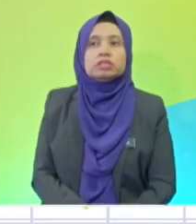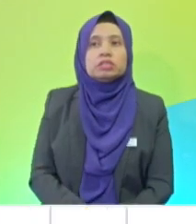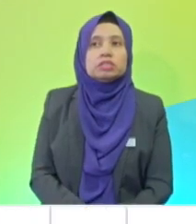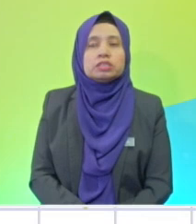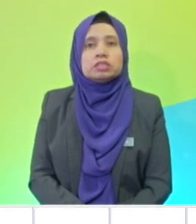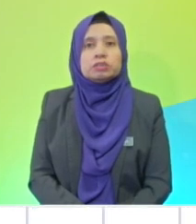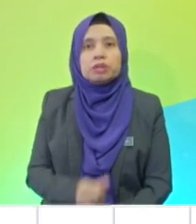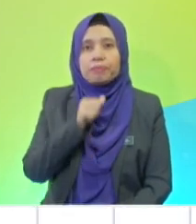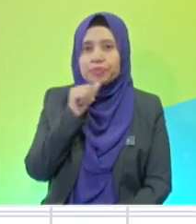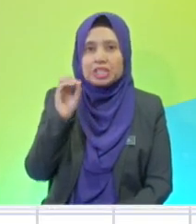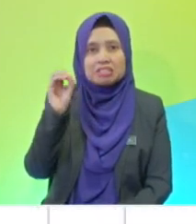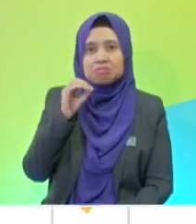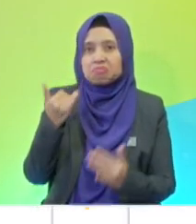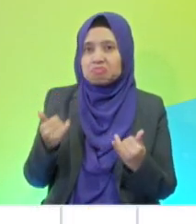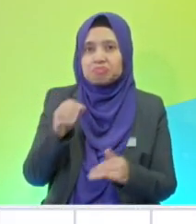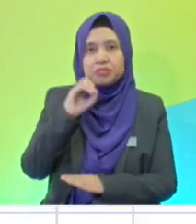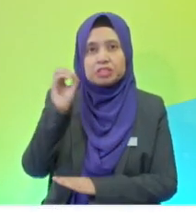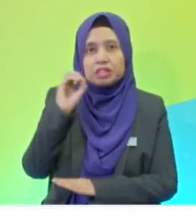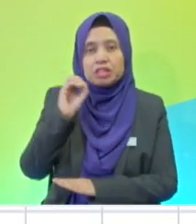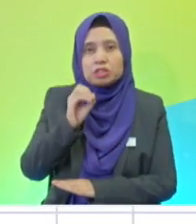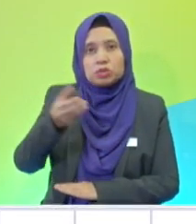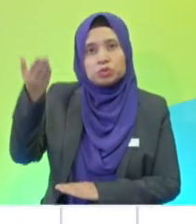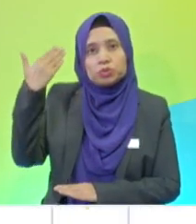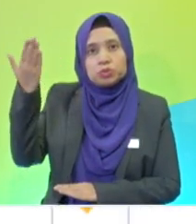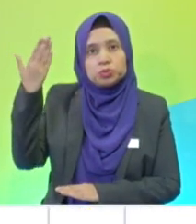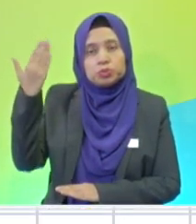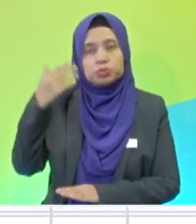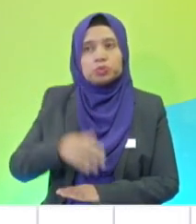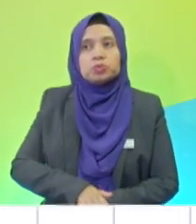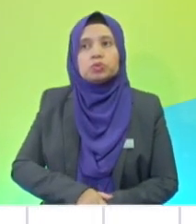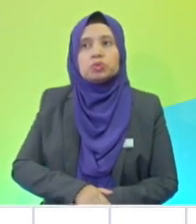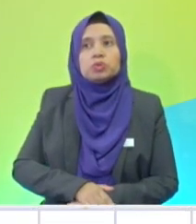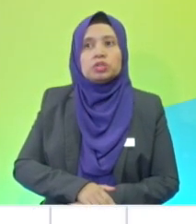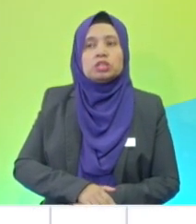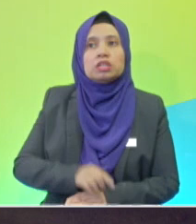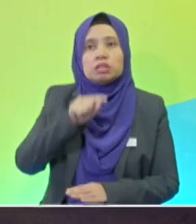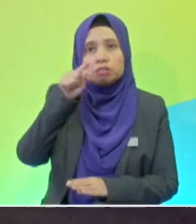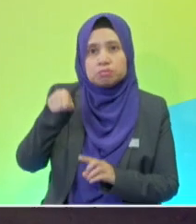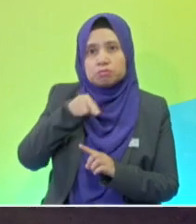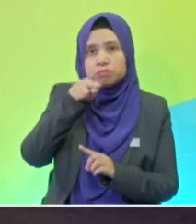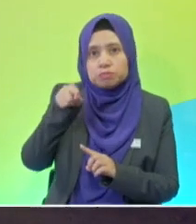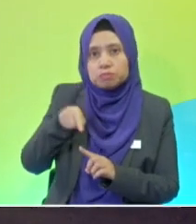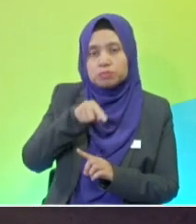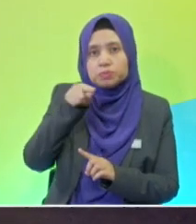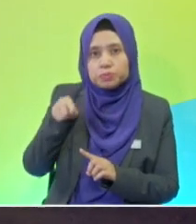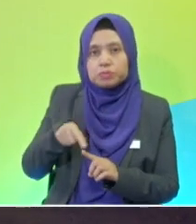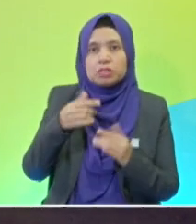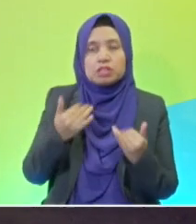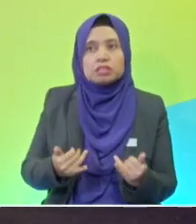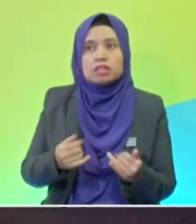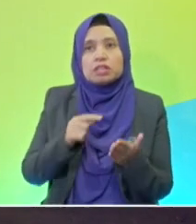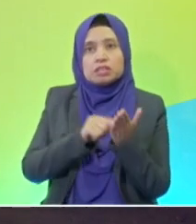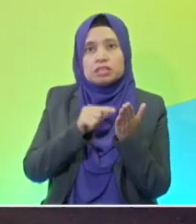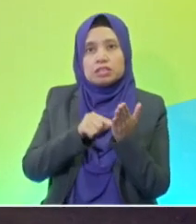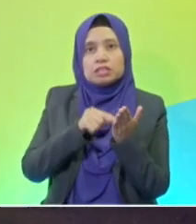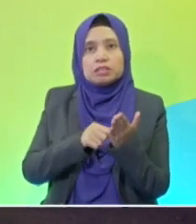generation. Okay, But I I've think only it's just seen- like the phone that we saw earlier just now. Correct. It has a turning, Yeah. Nowadays our phone is click, click,